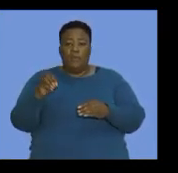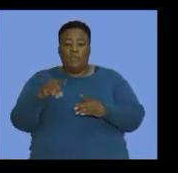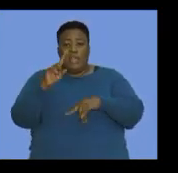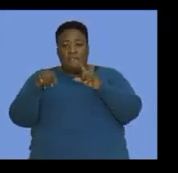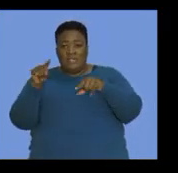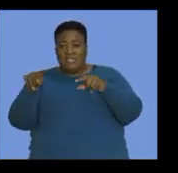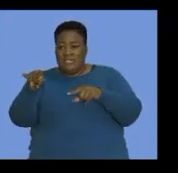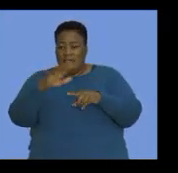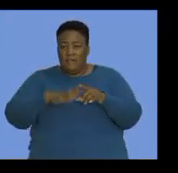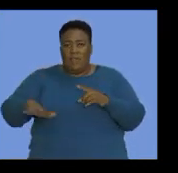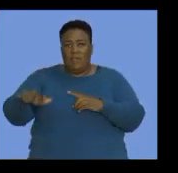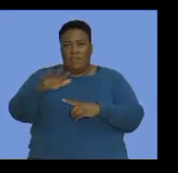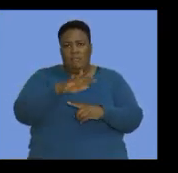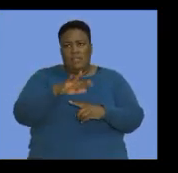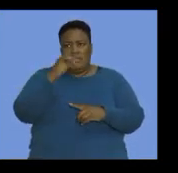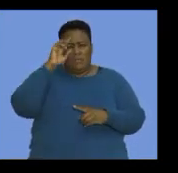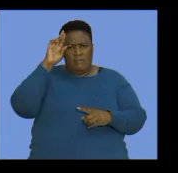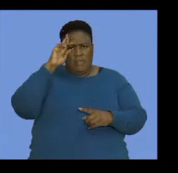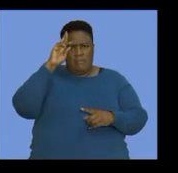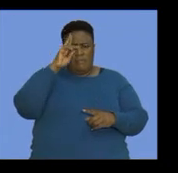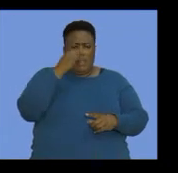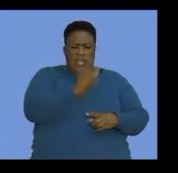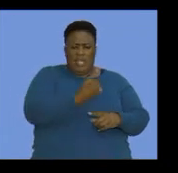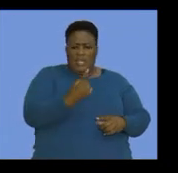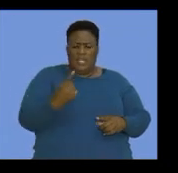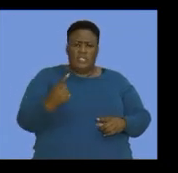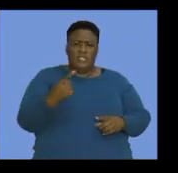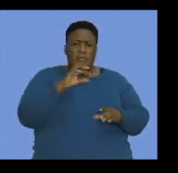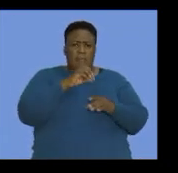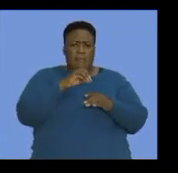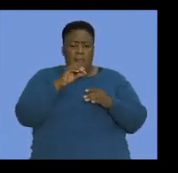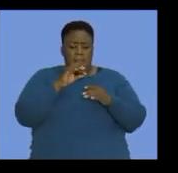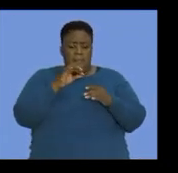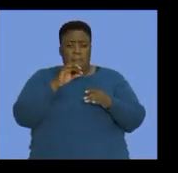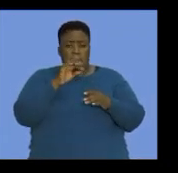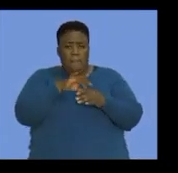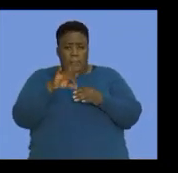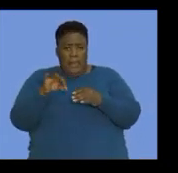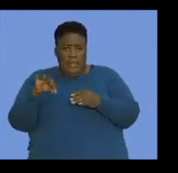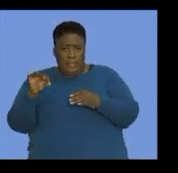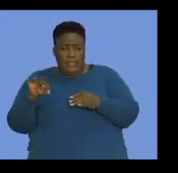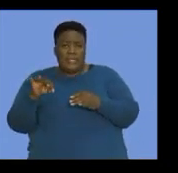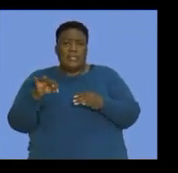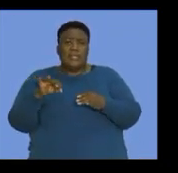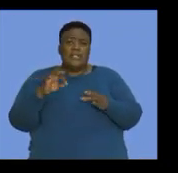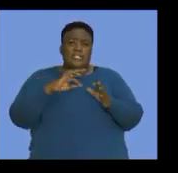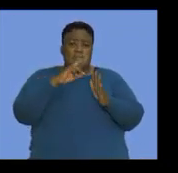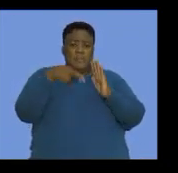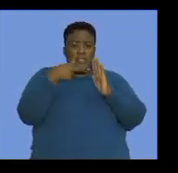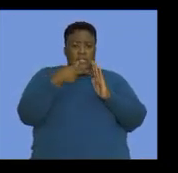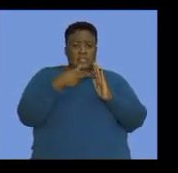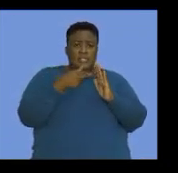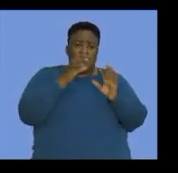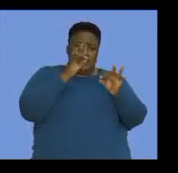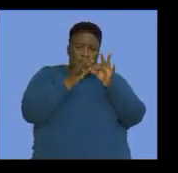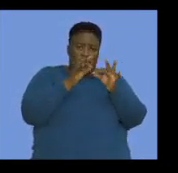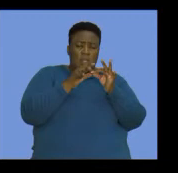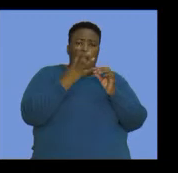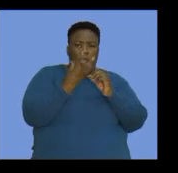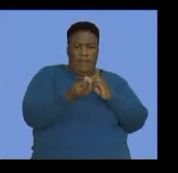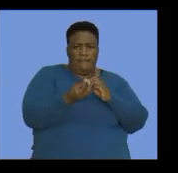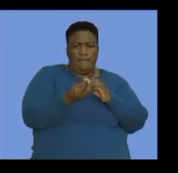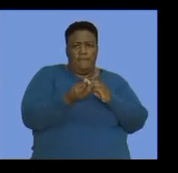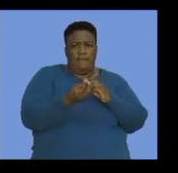loss of the biodiversity of that environment. Remember that each plant or organism plays a specific role in its food chain, in